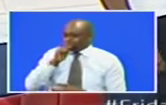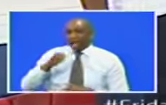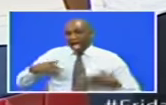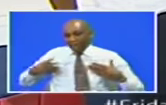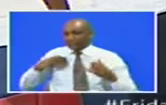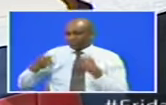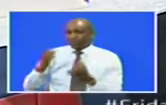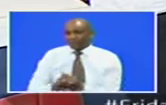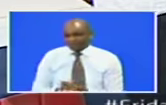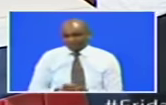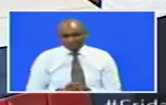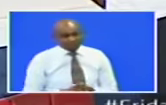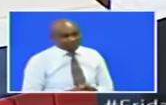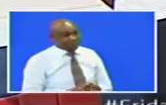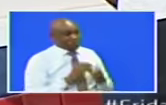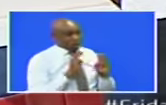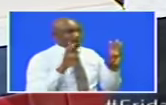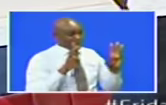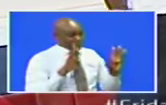the roads. Yeah, wow.